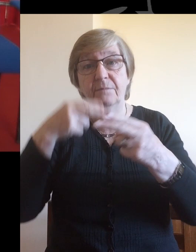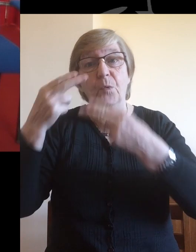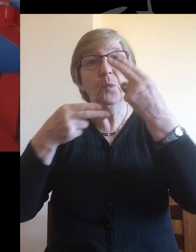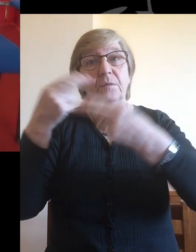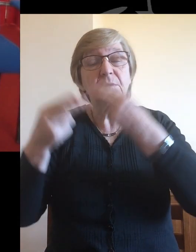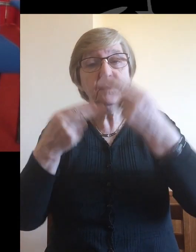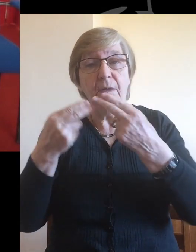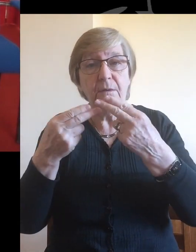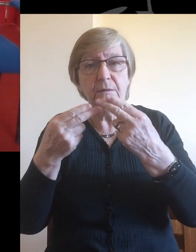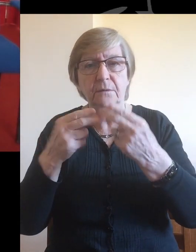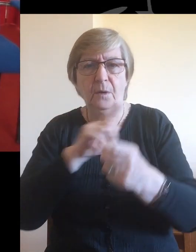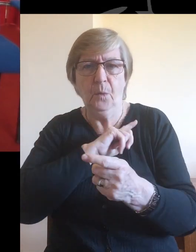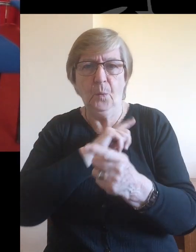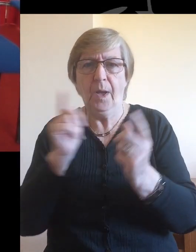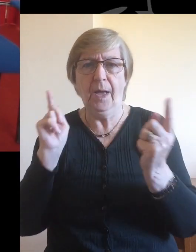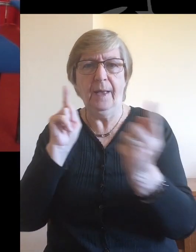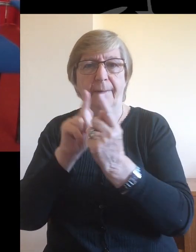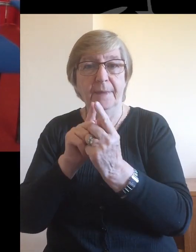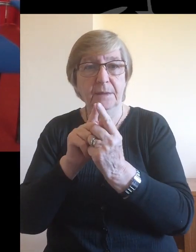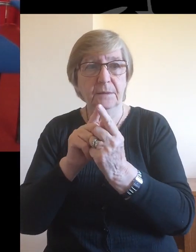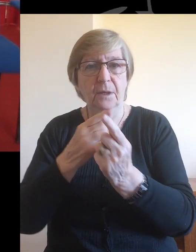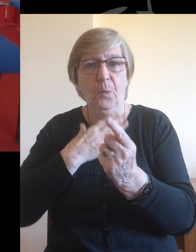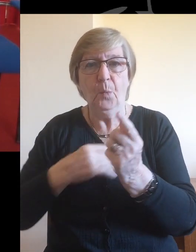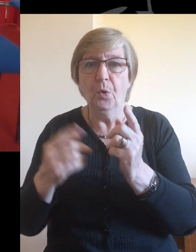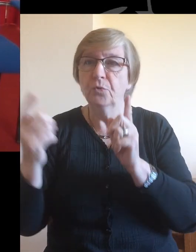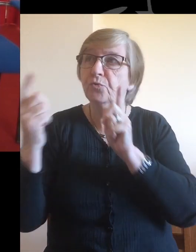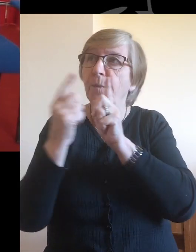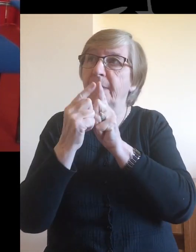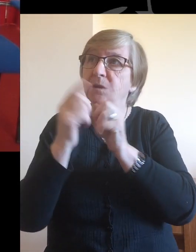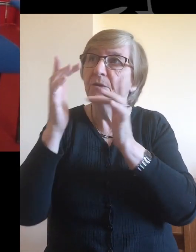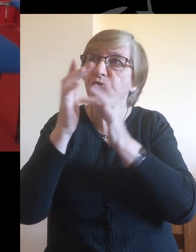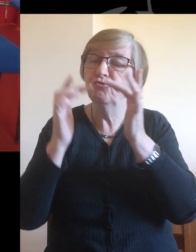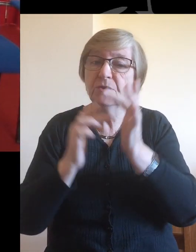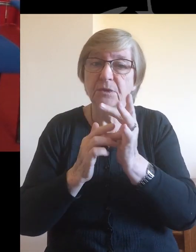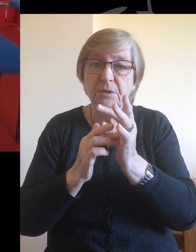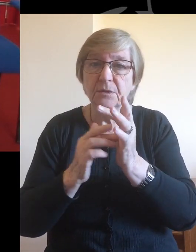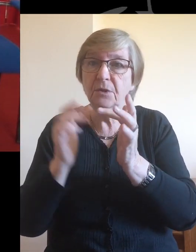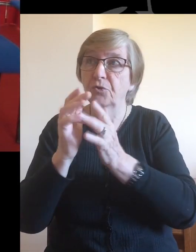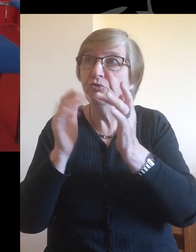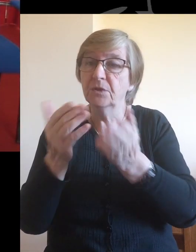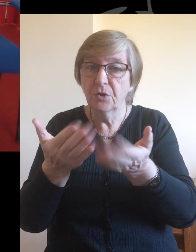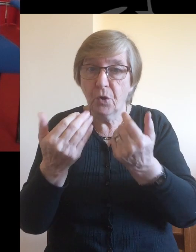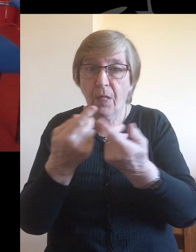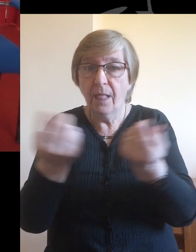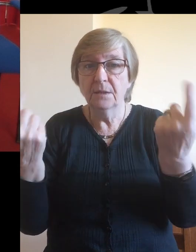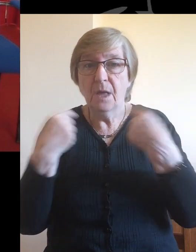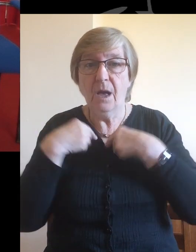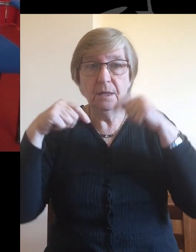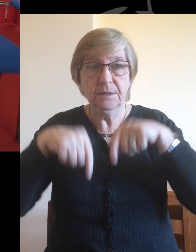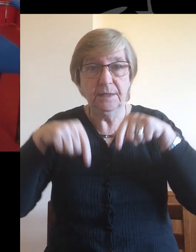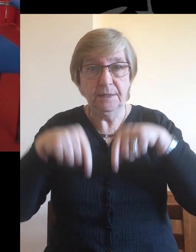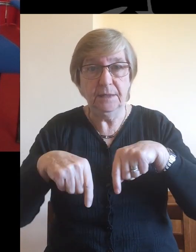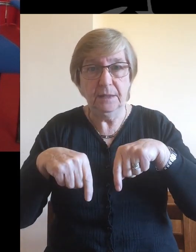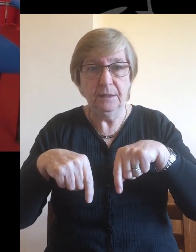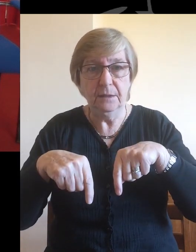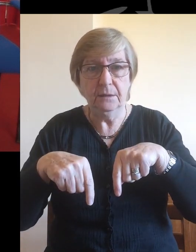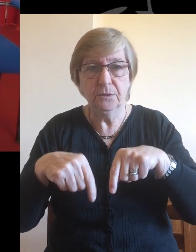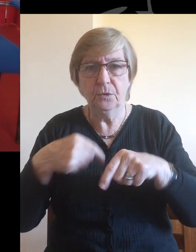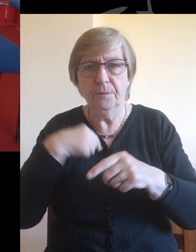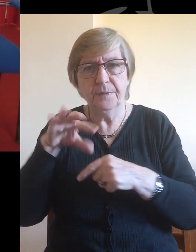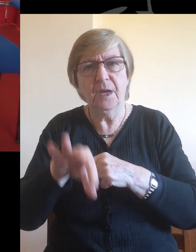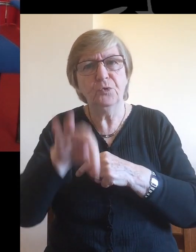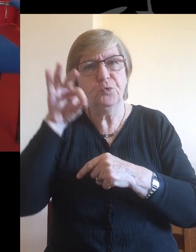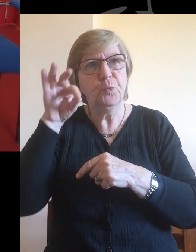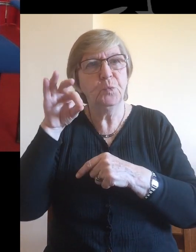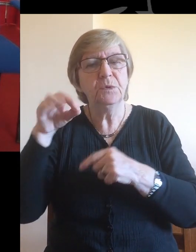to be with Jesus. Jesus calls us here to meet him. And it deliberately chose a hymn that stressed